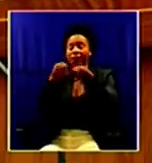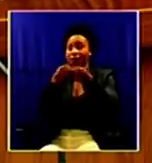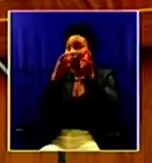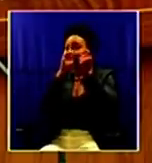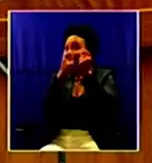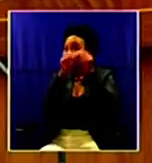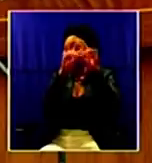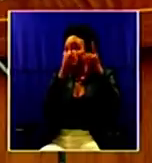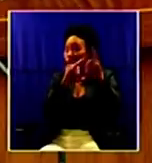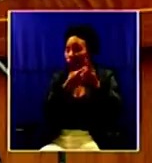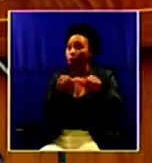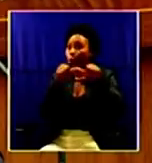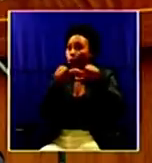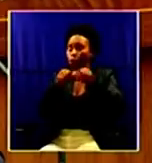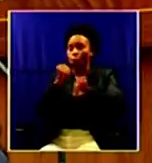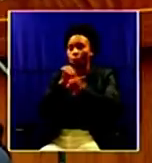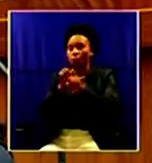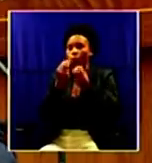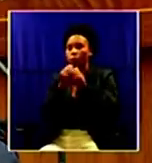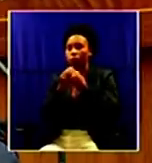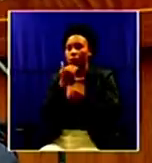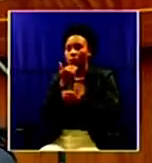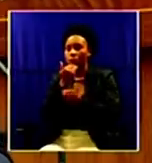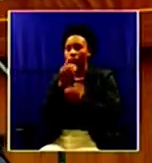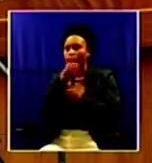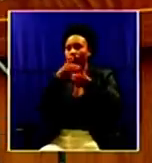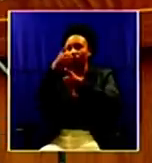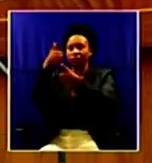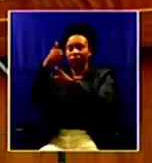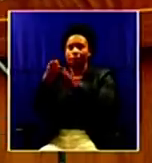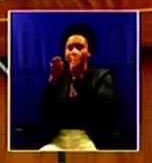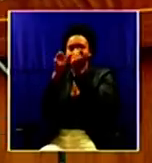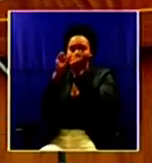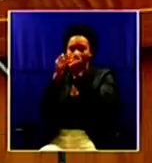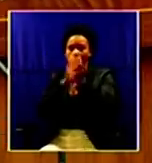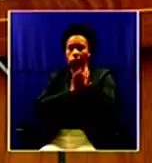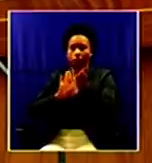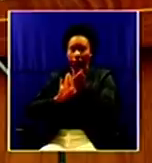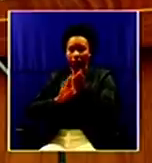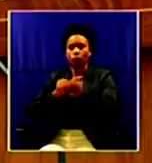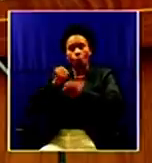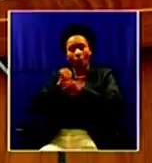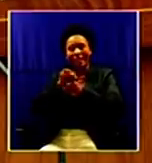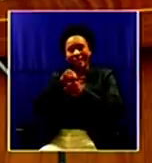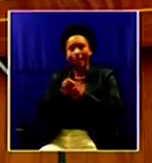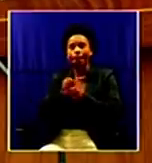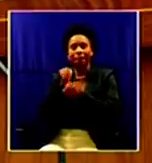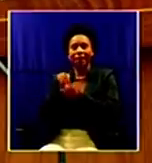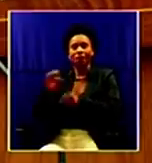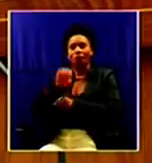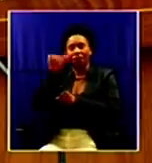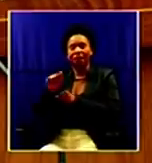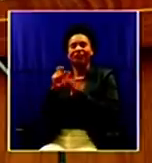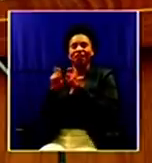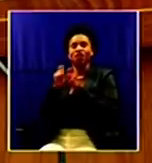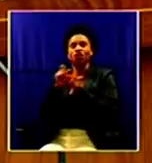with industry bodies to promote South Africa as a financial hub for Africa. From the 1st